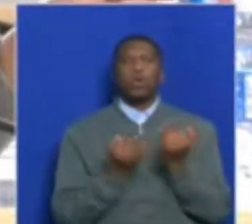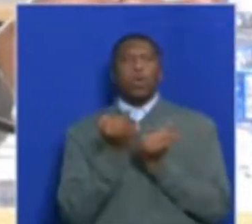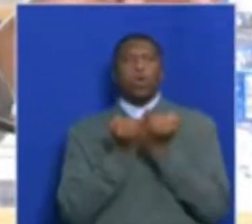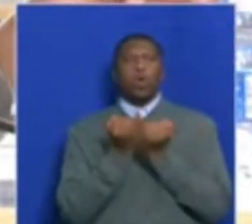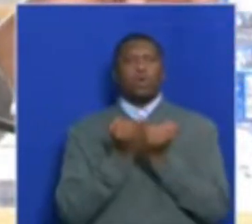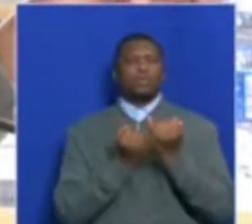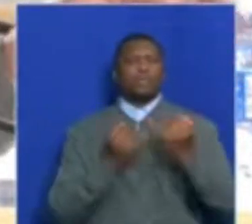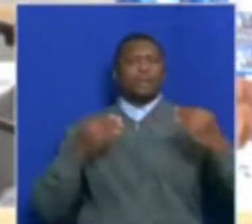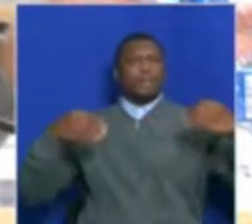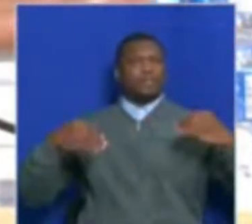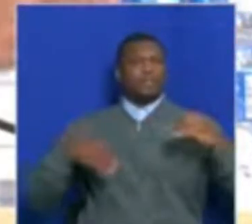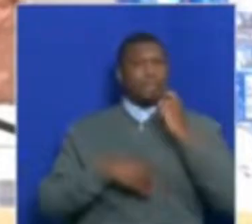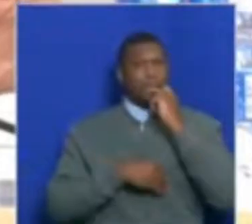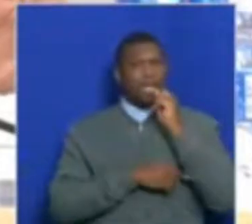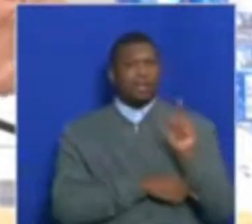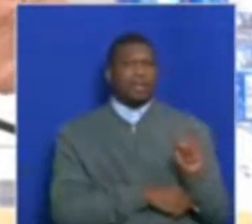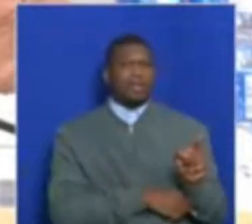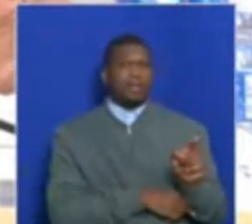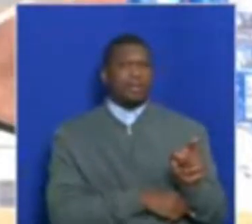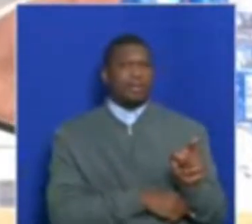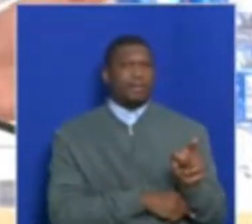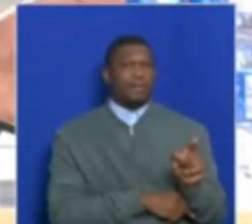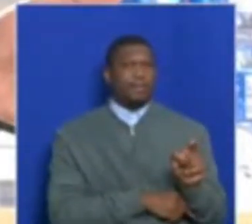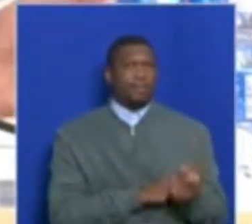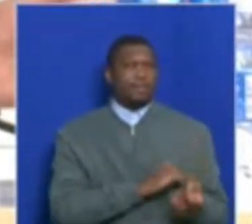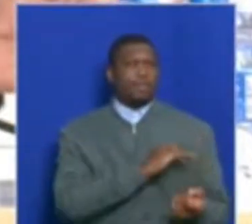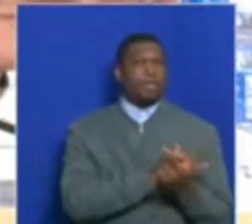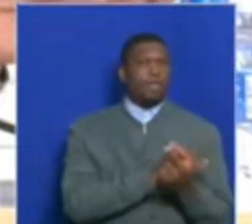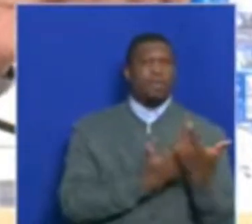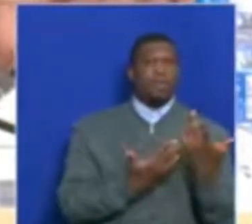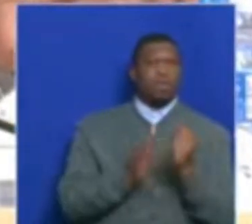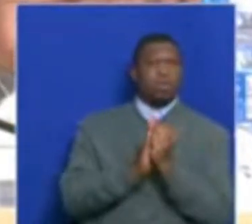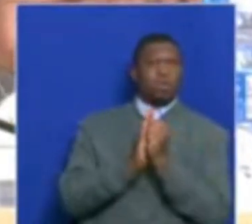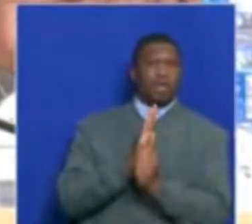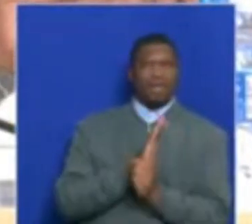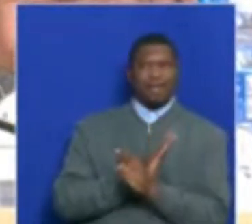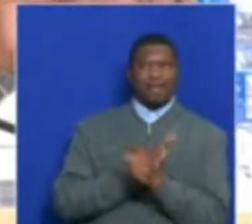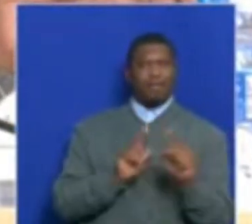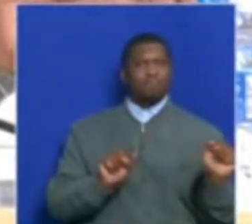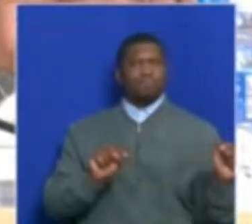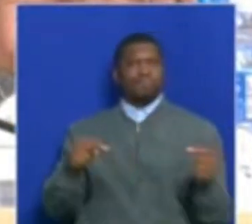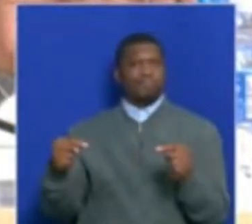business takes out a rival and